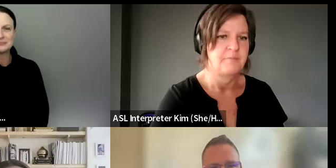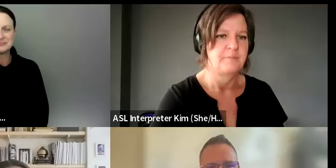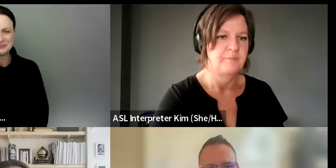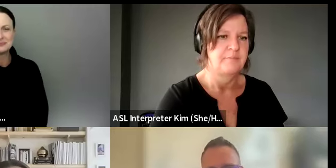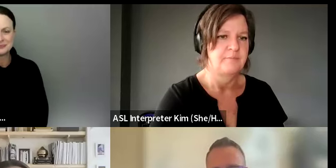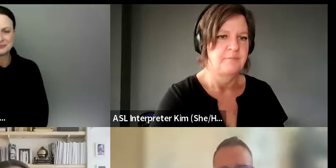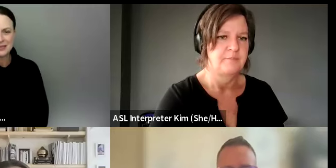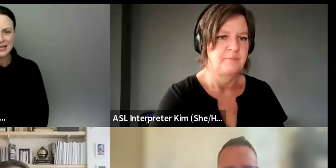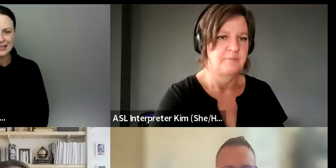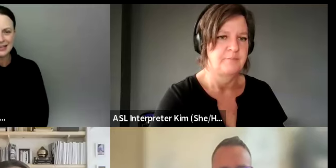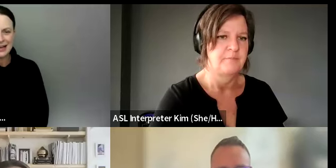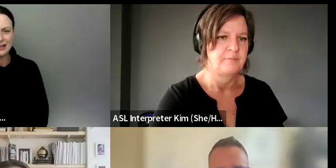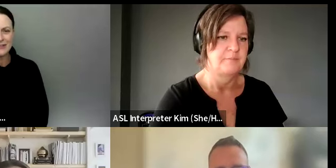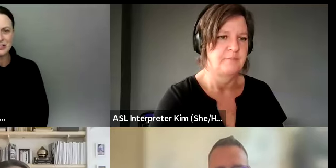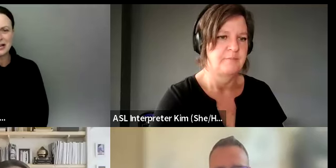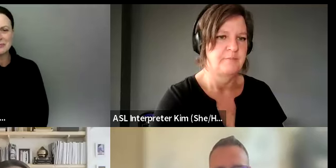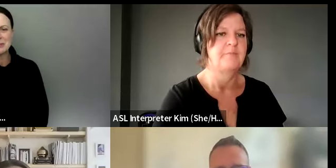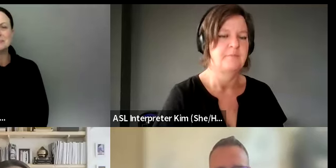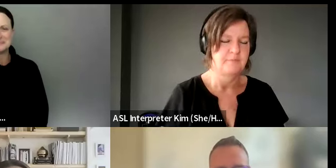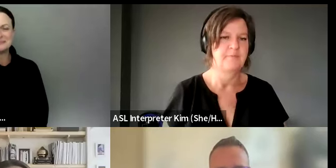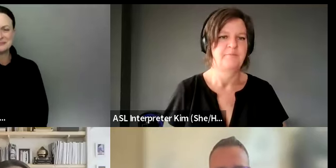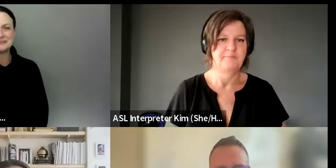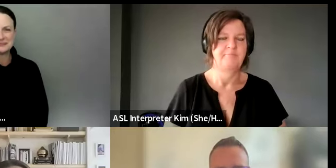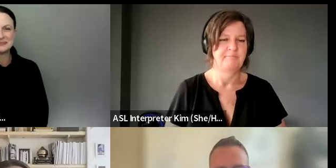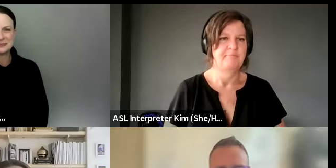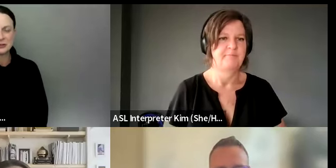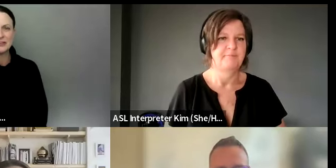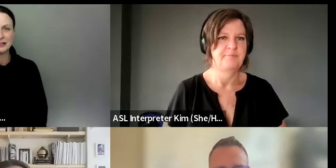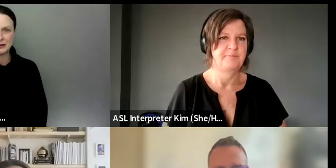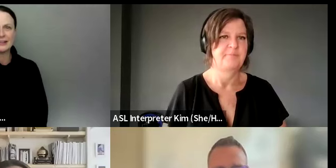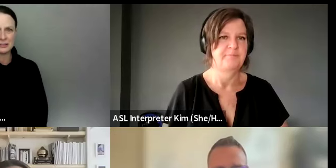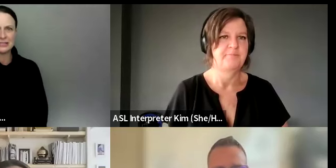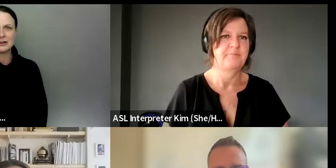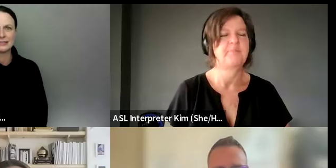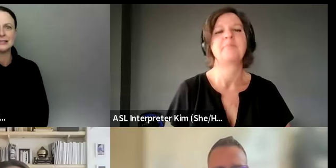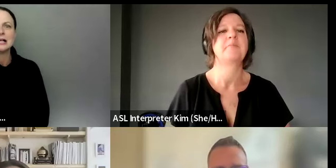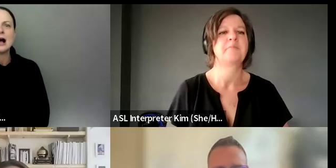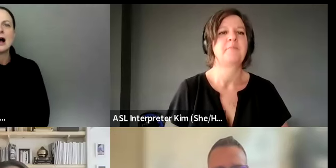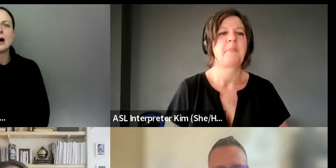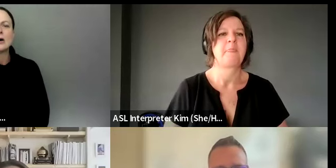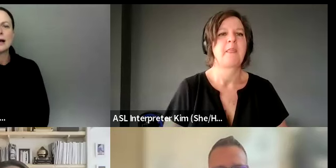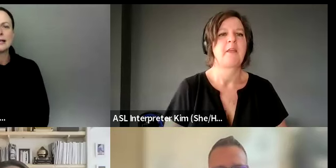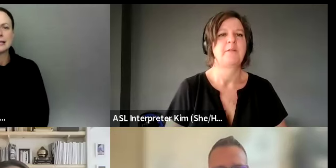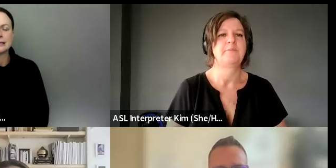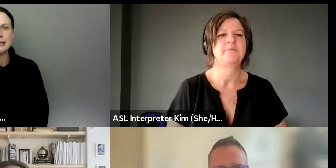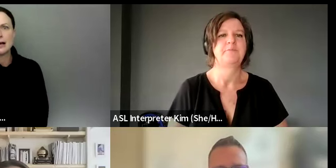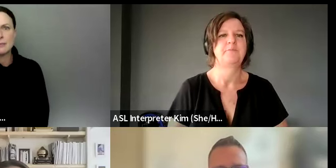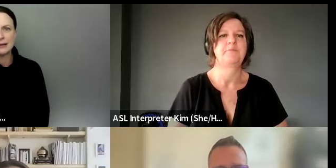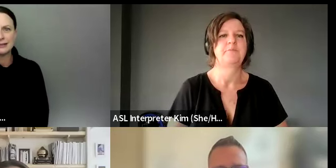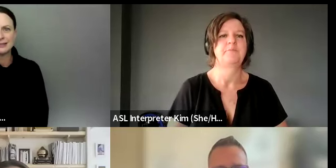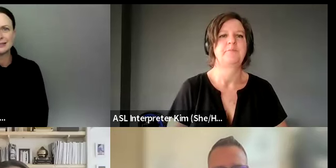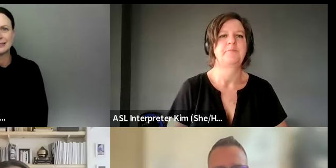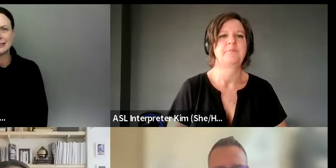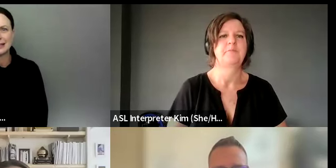Yeah. Yeah, I love educating people. Terrific. Great. That's great. All right. Next up,